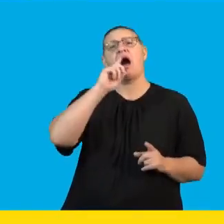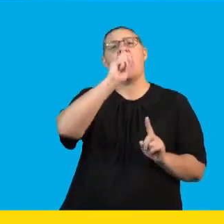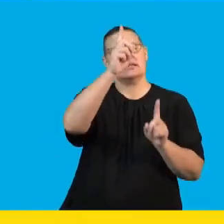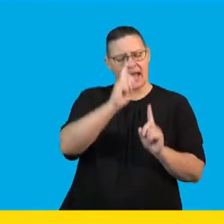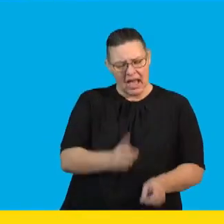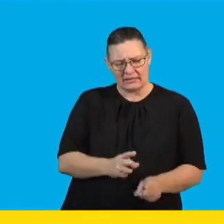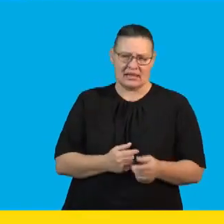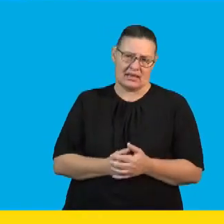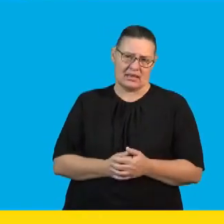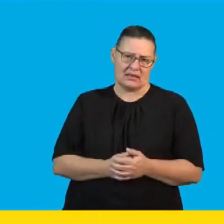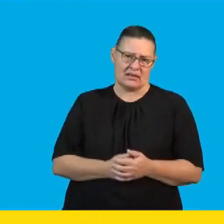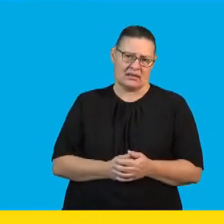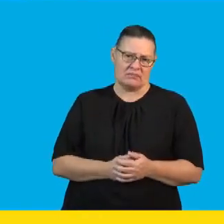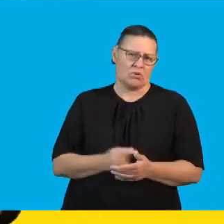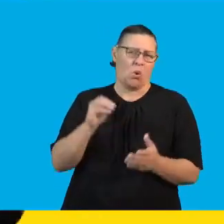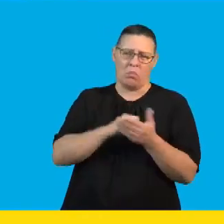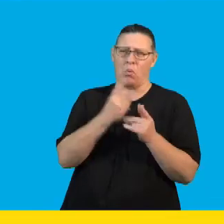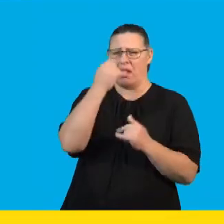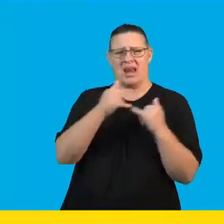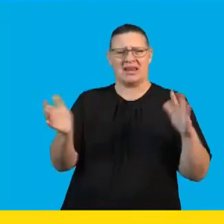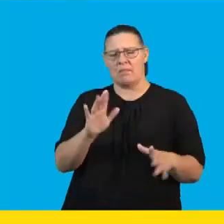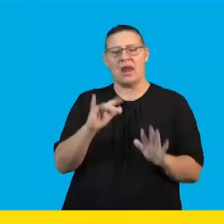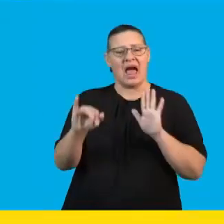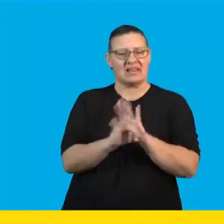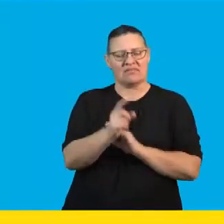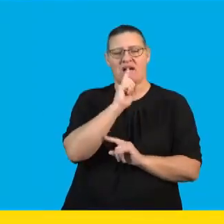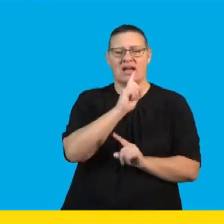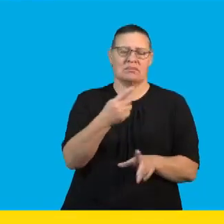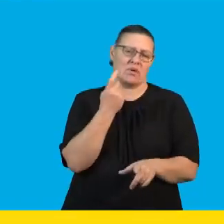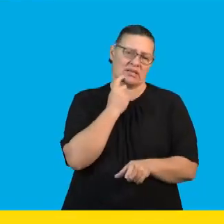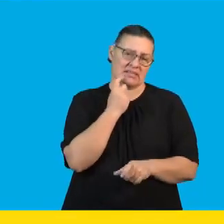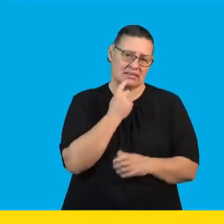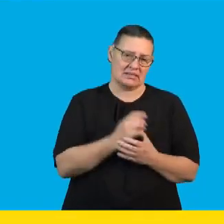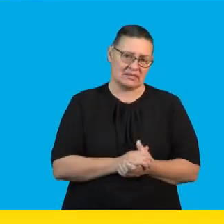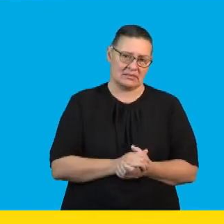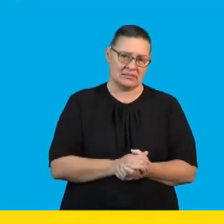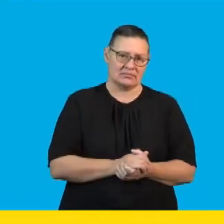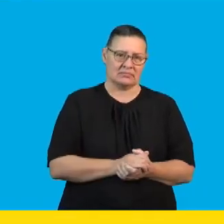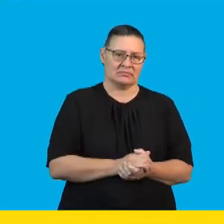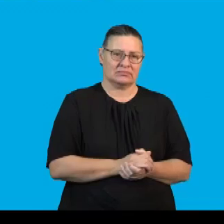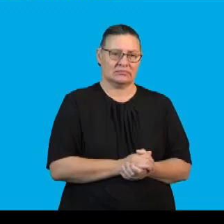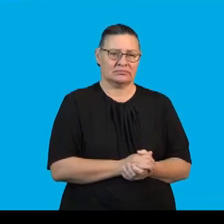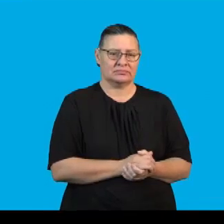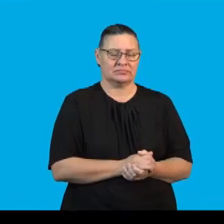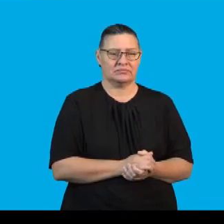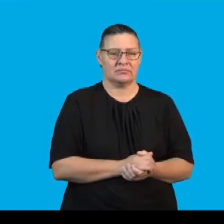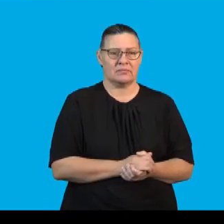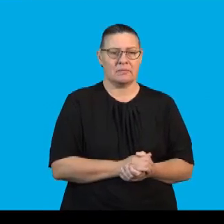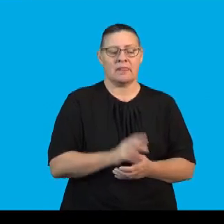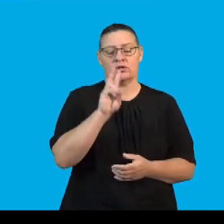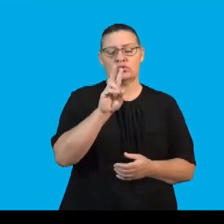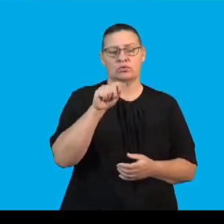line. Separate your answers nicely. It's easier for a marker to identify your answers.